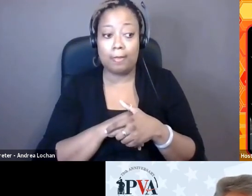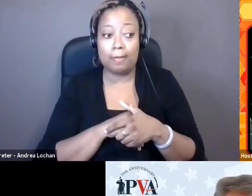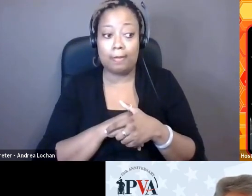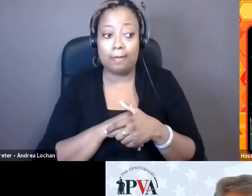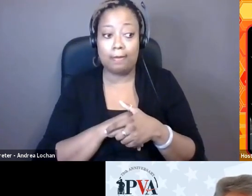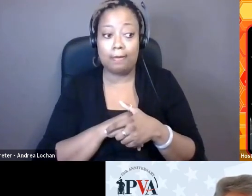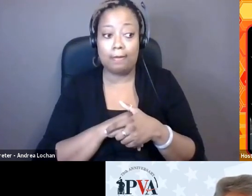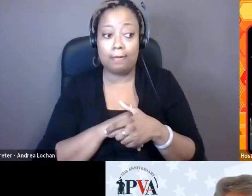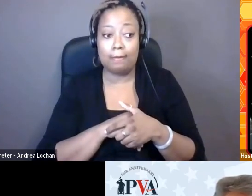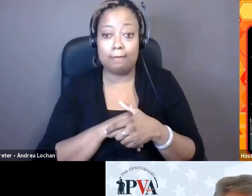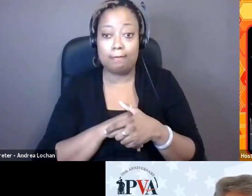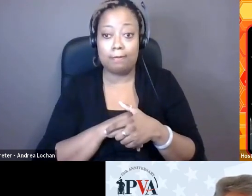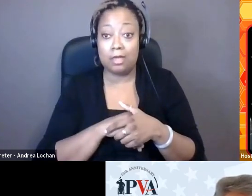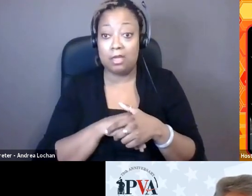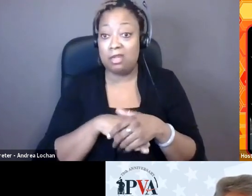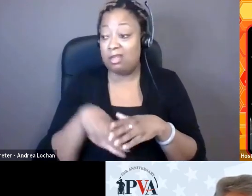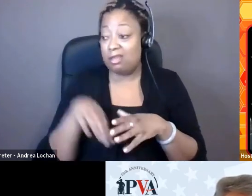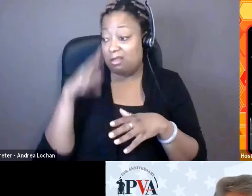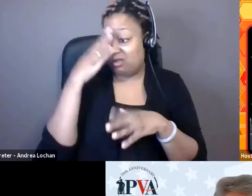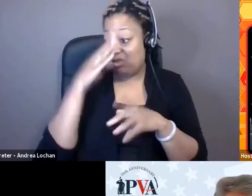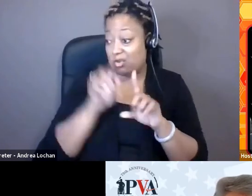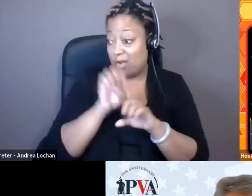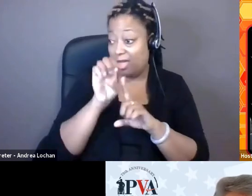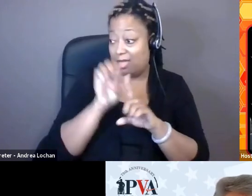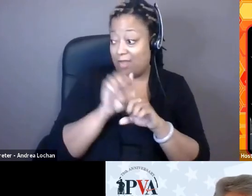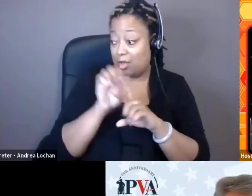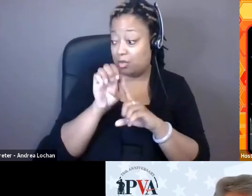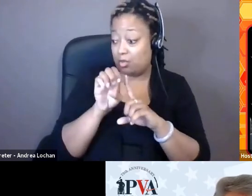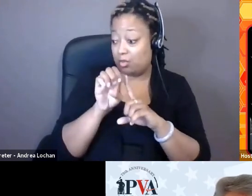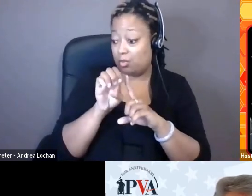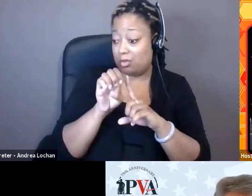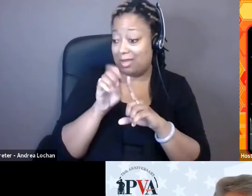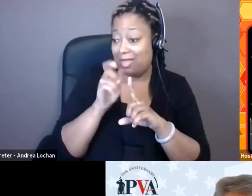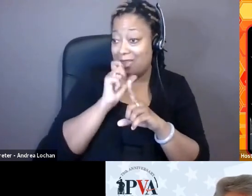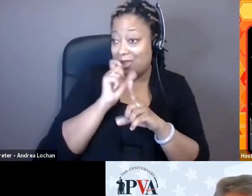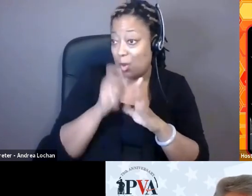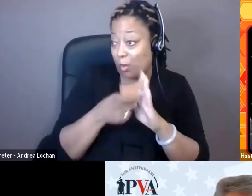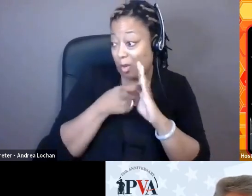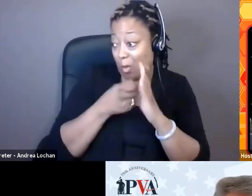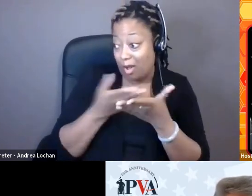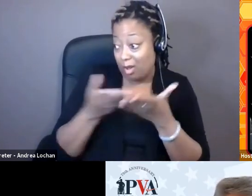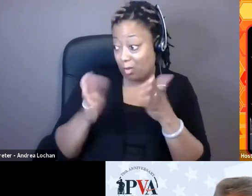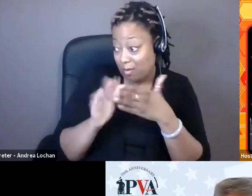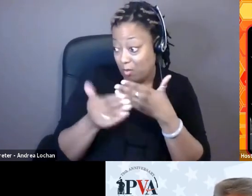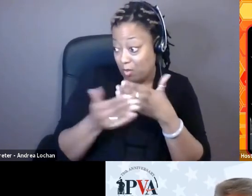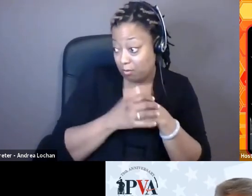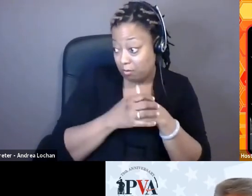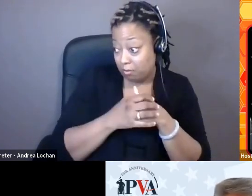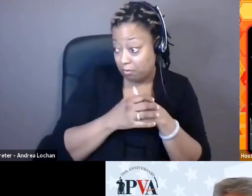Are there elevators that don't require an equipment room?